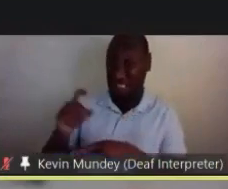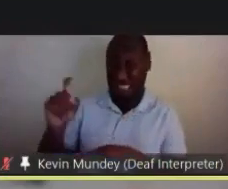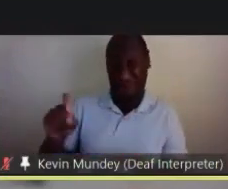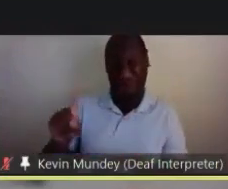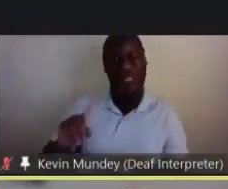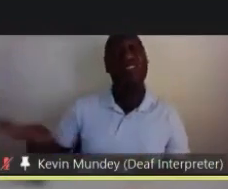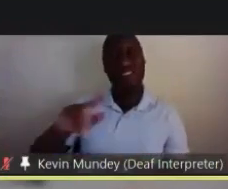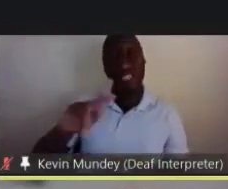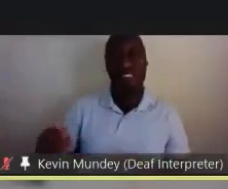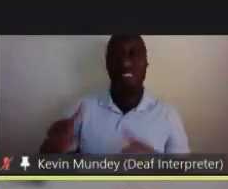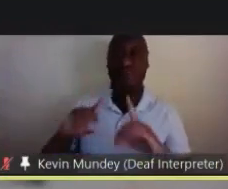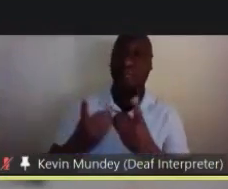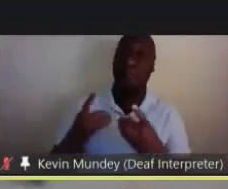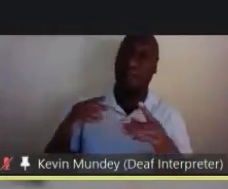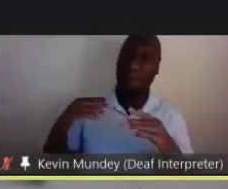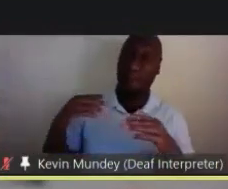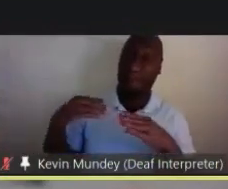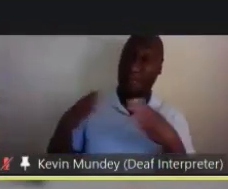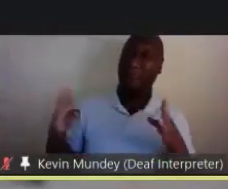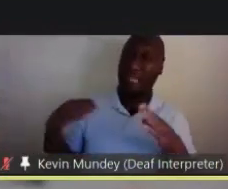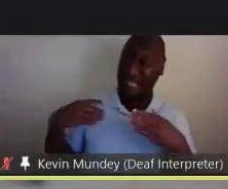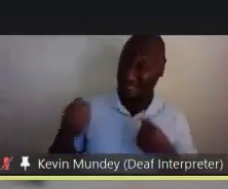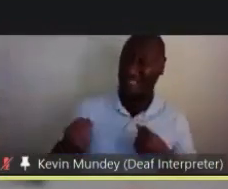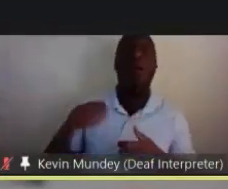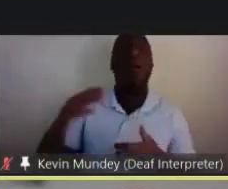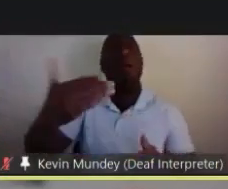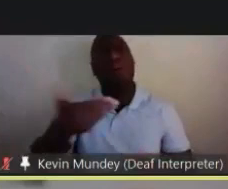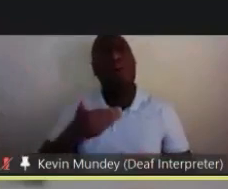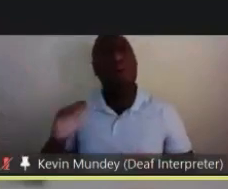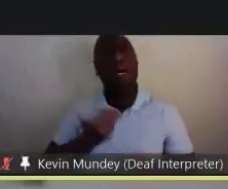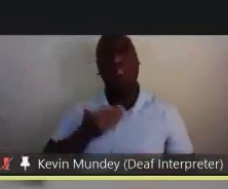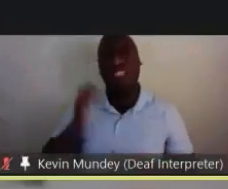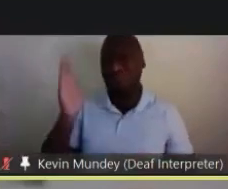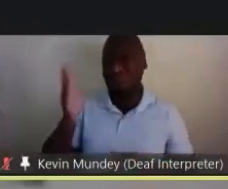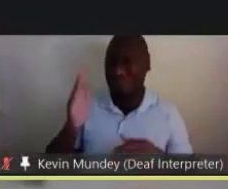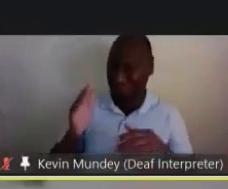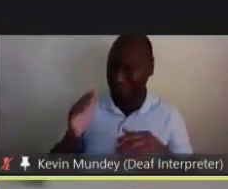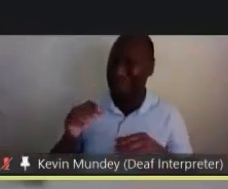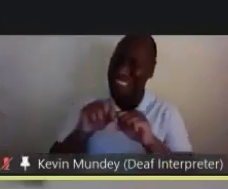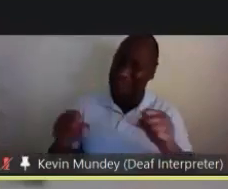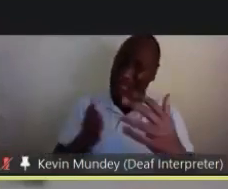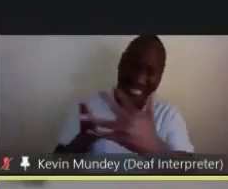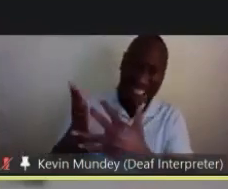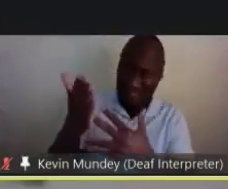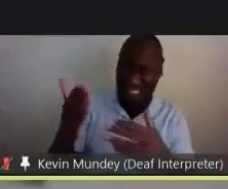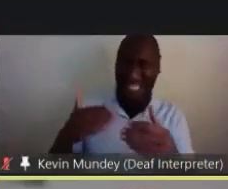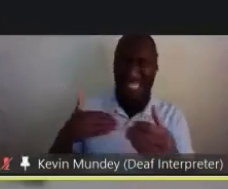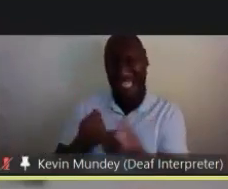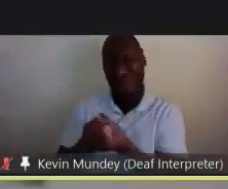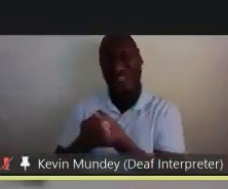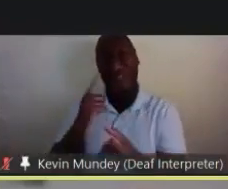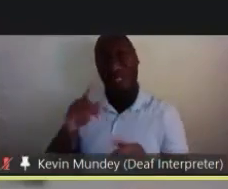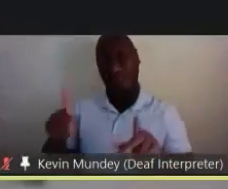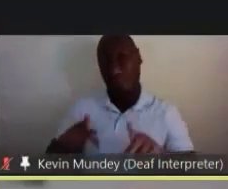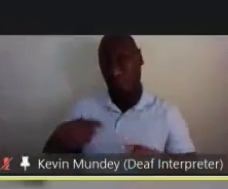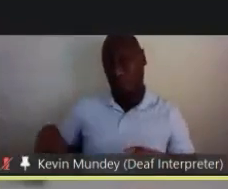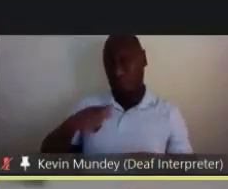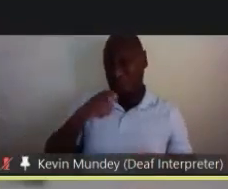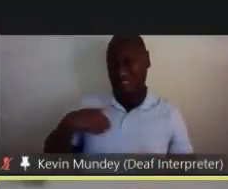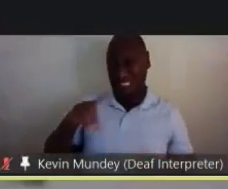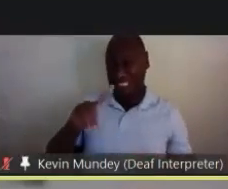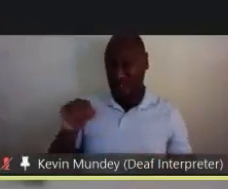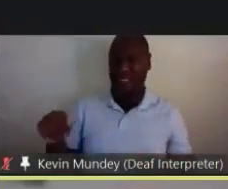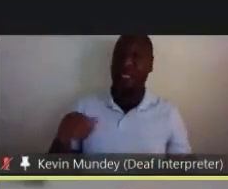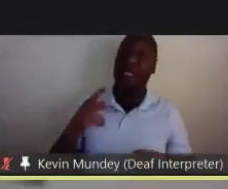Health. Welcome to this presentation on systems navigation and advocacy for people with disabilities, caregivers,